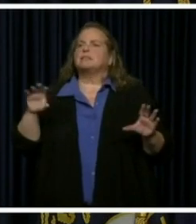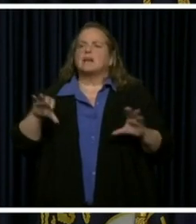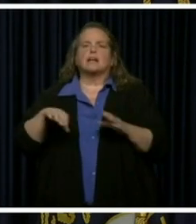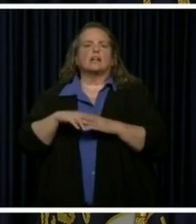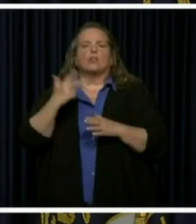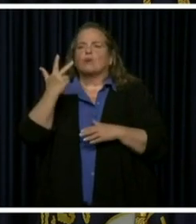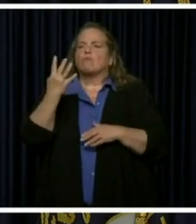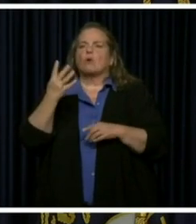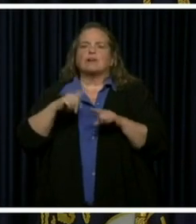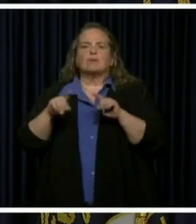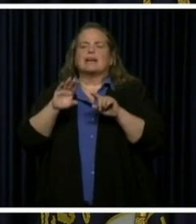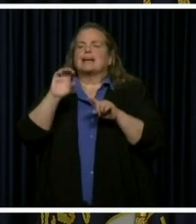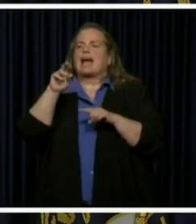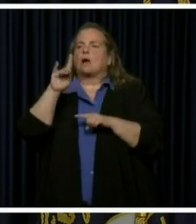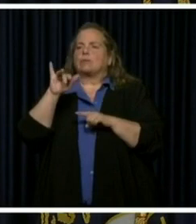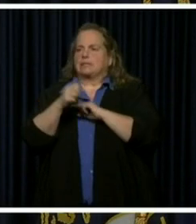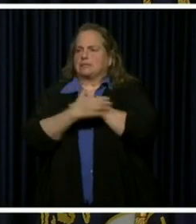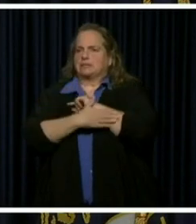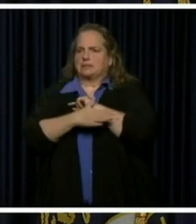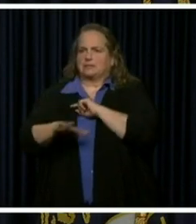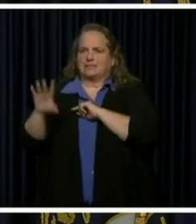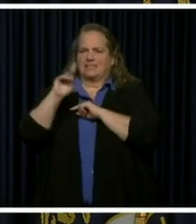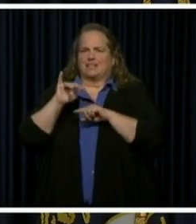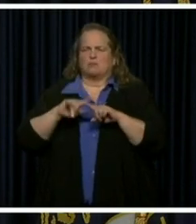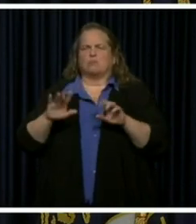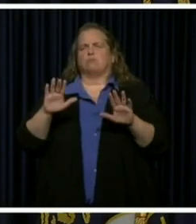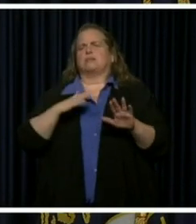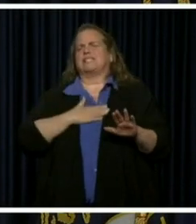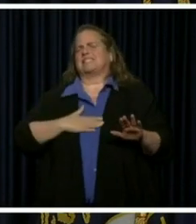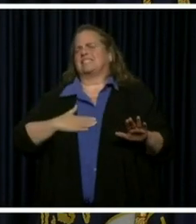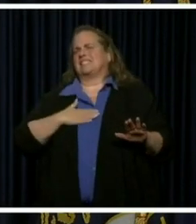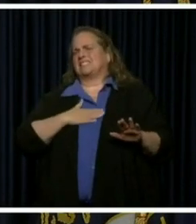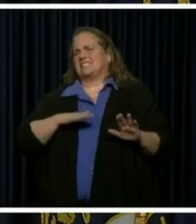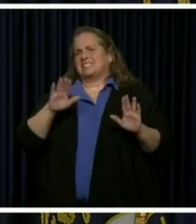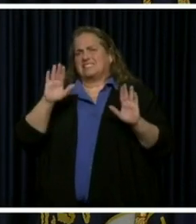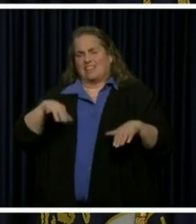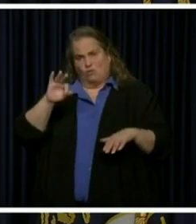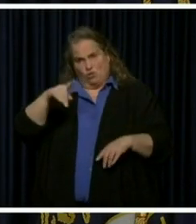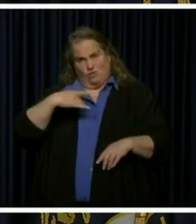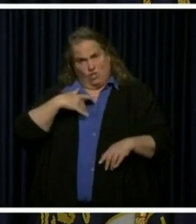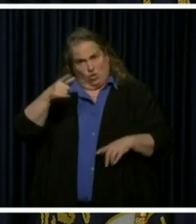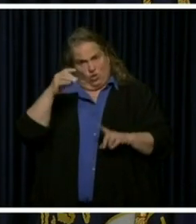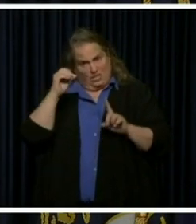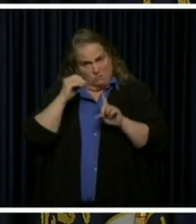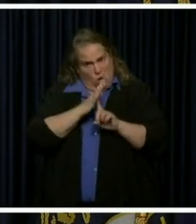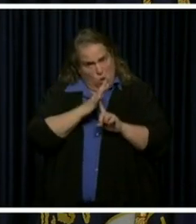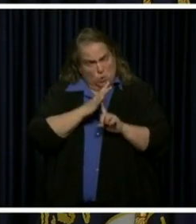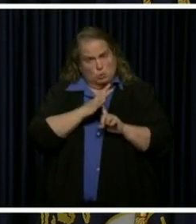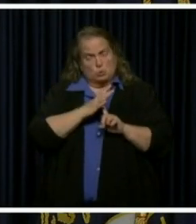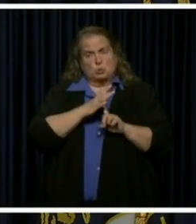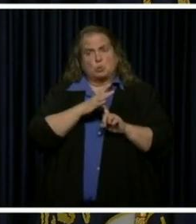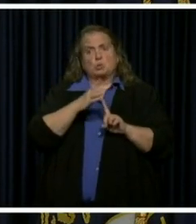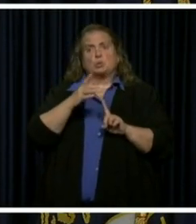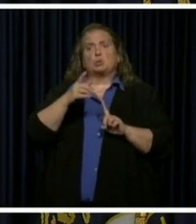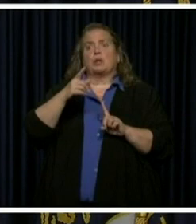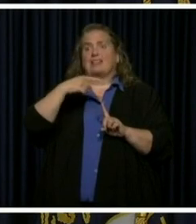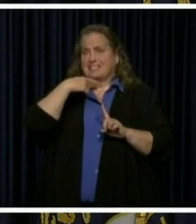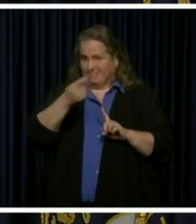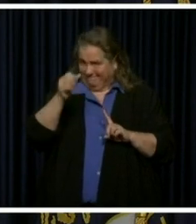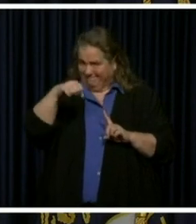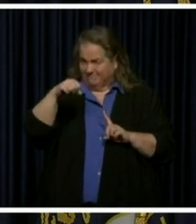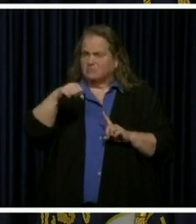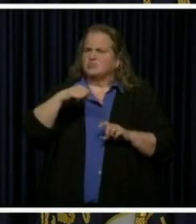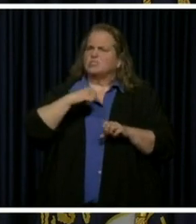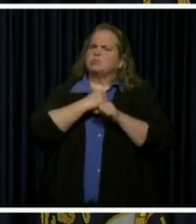counties across Kentucky. But, oh my goodness, folks, if you believe that you've been exposed, you got to be willing to do what it